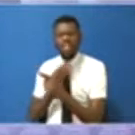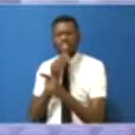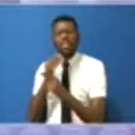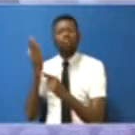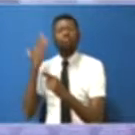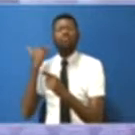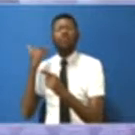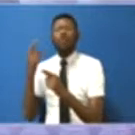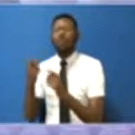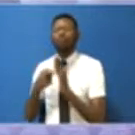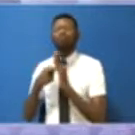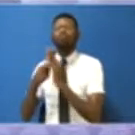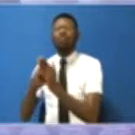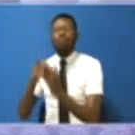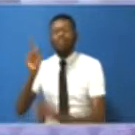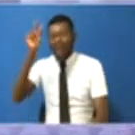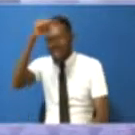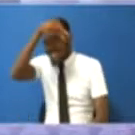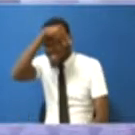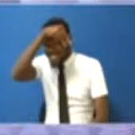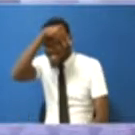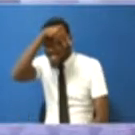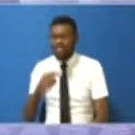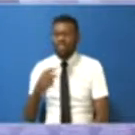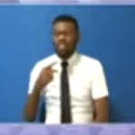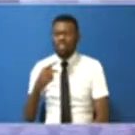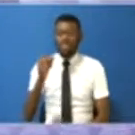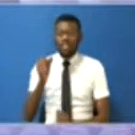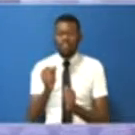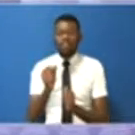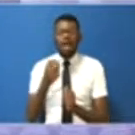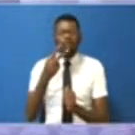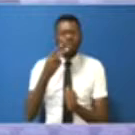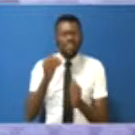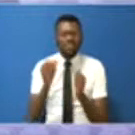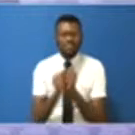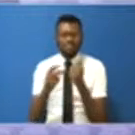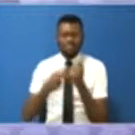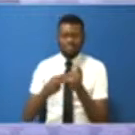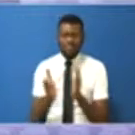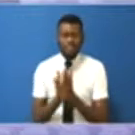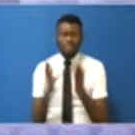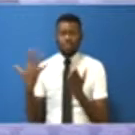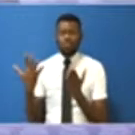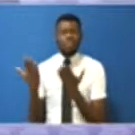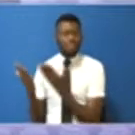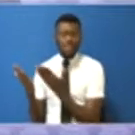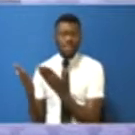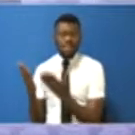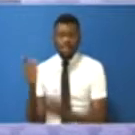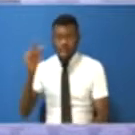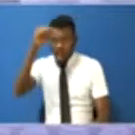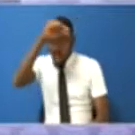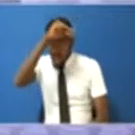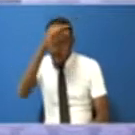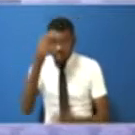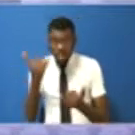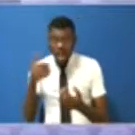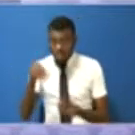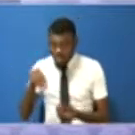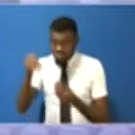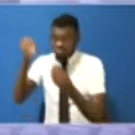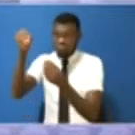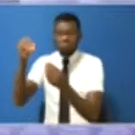cited as his degree in 2017. it's a public document and then look at the degree he's saying it is